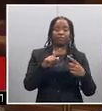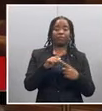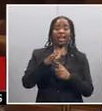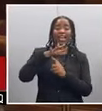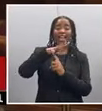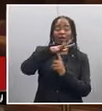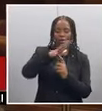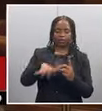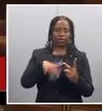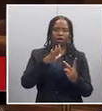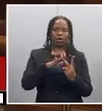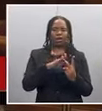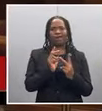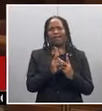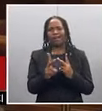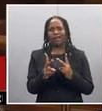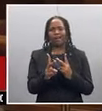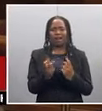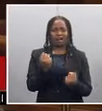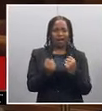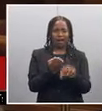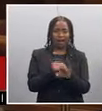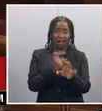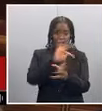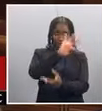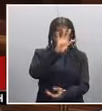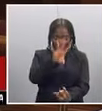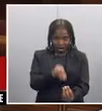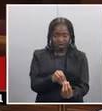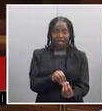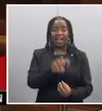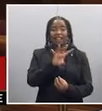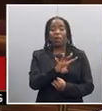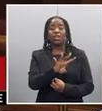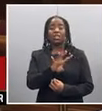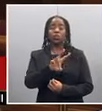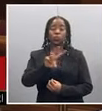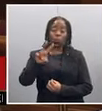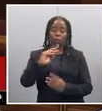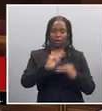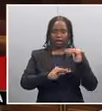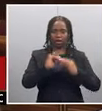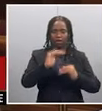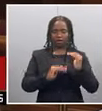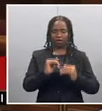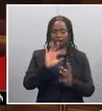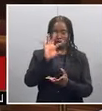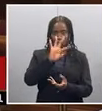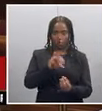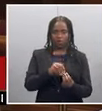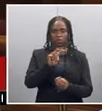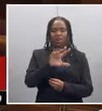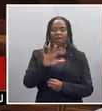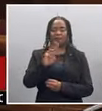several aircraft, high-end vehicles, and 42 properties. While Loebscher handed the assets back to the